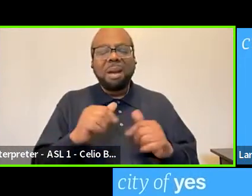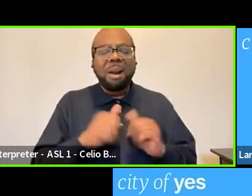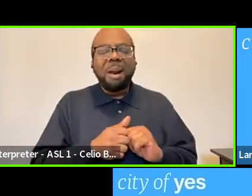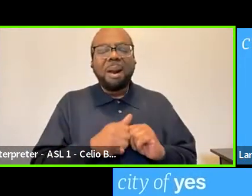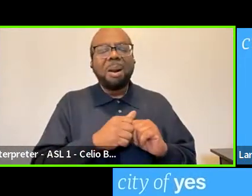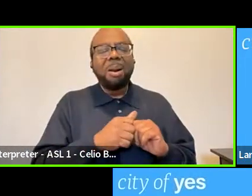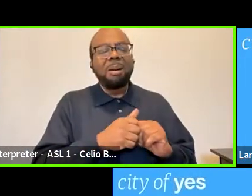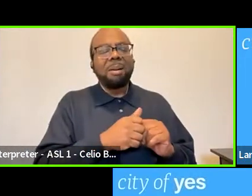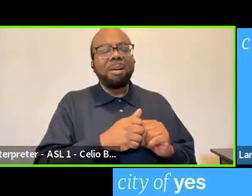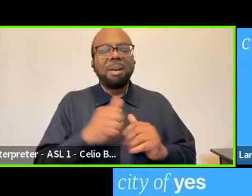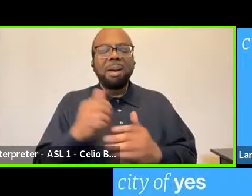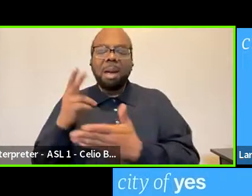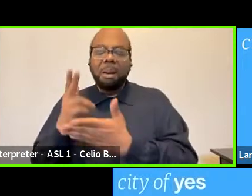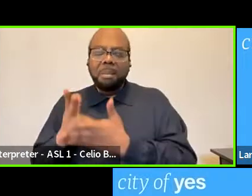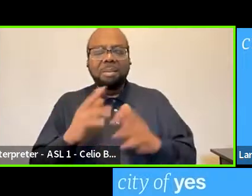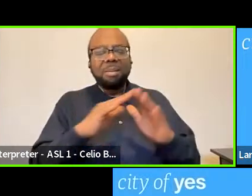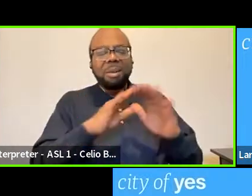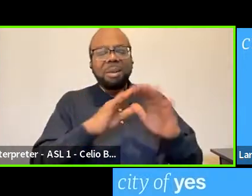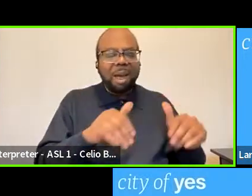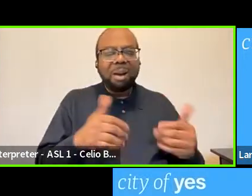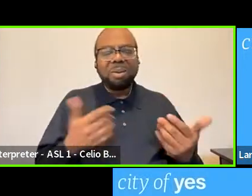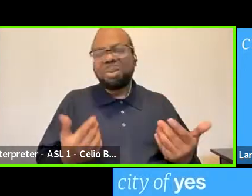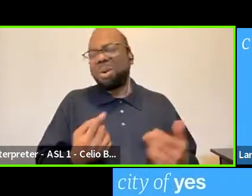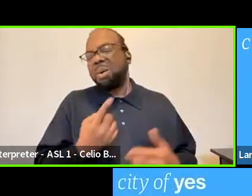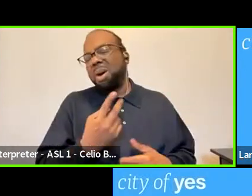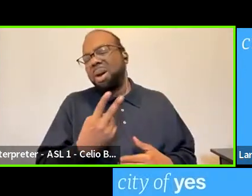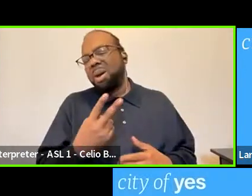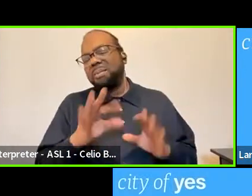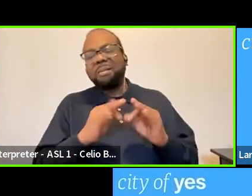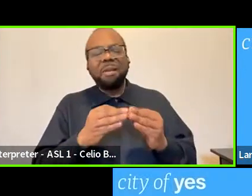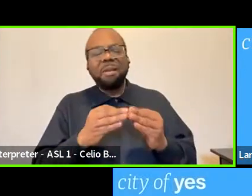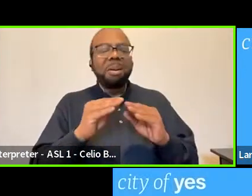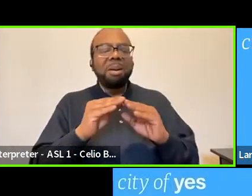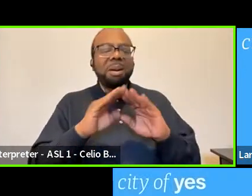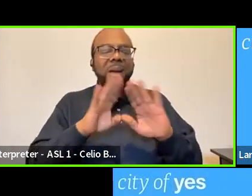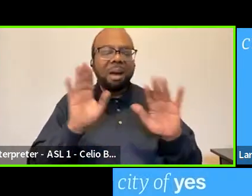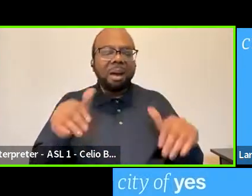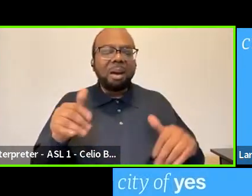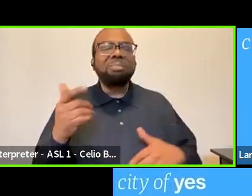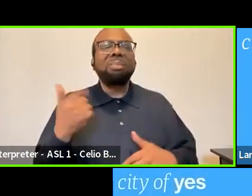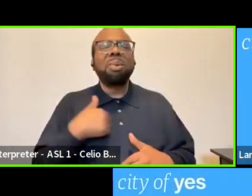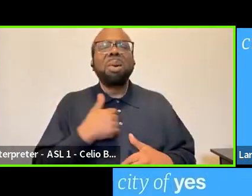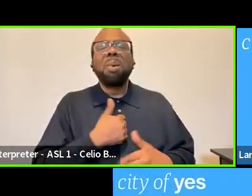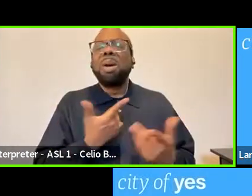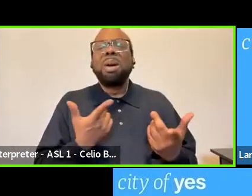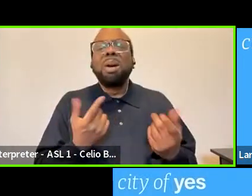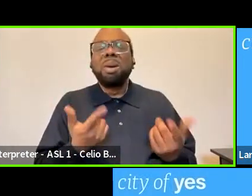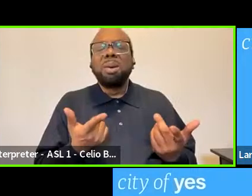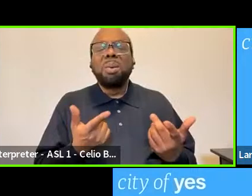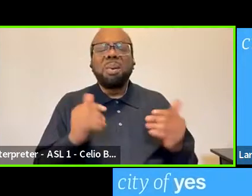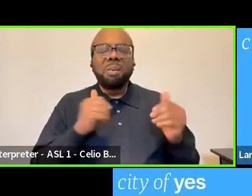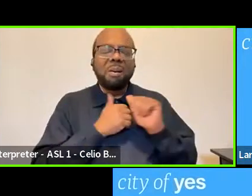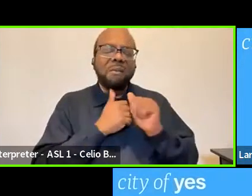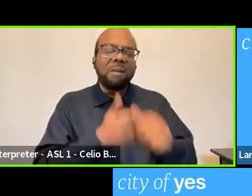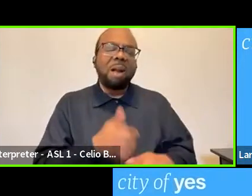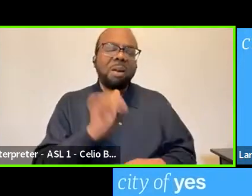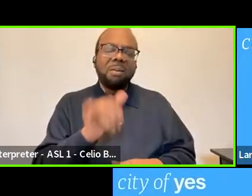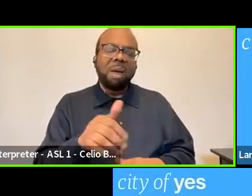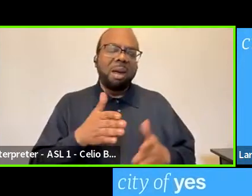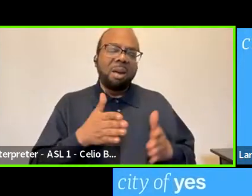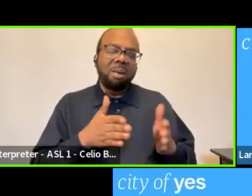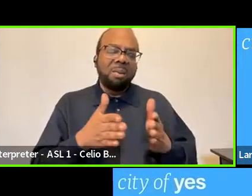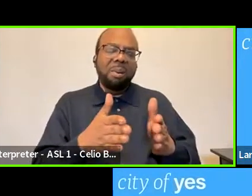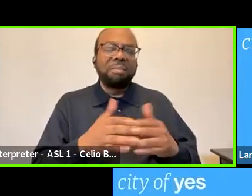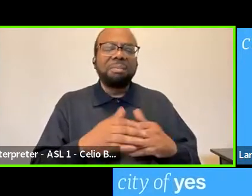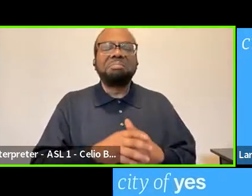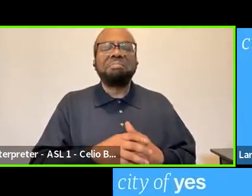and housing on, you know, sites of one and two family homes, things like that. Um, we're, we're moving in that direction. Um, you know,